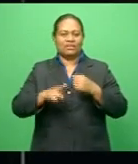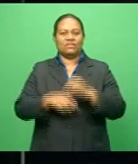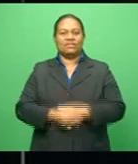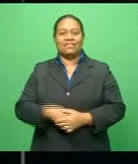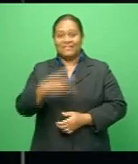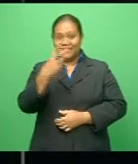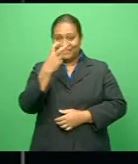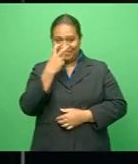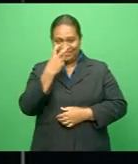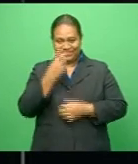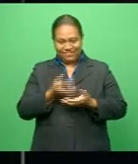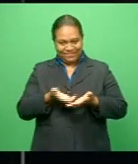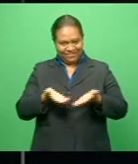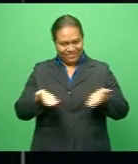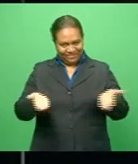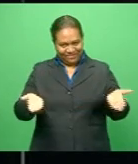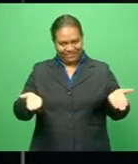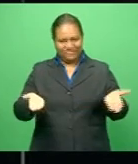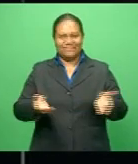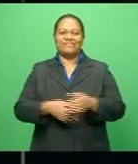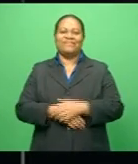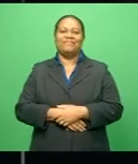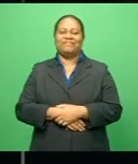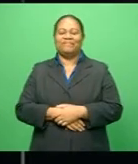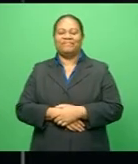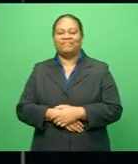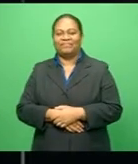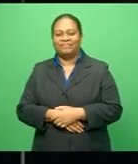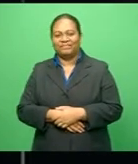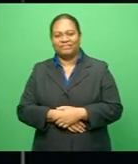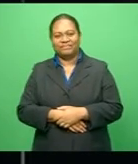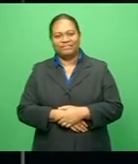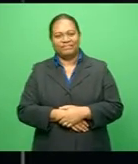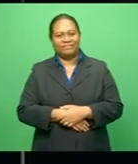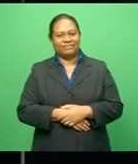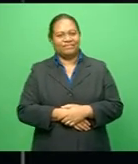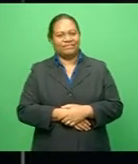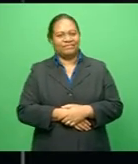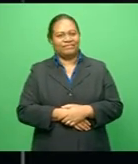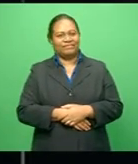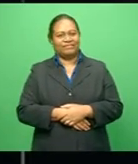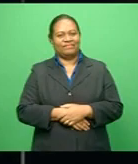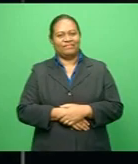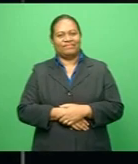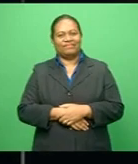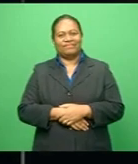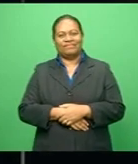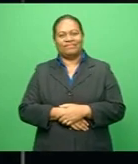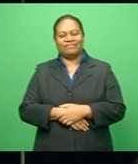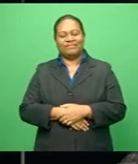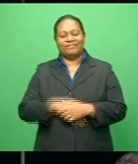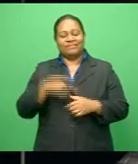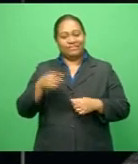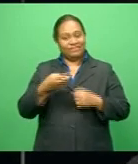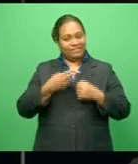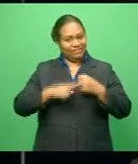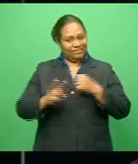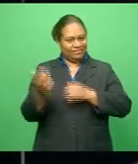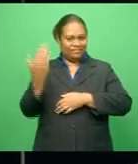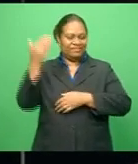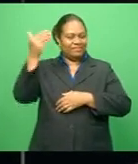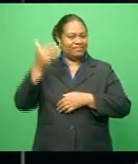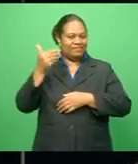fpcnews@fpc.com.fj or share it with us via our social media pages on Facebook and Twitter. That's your news for this